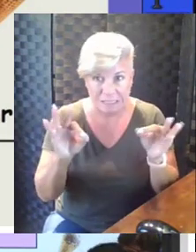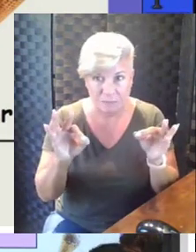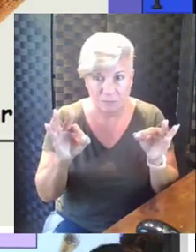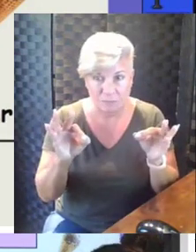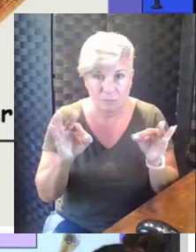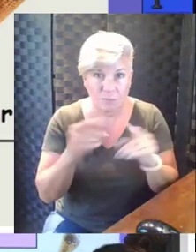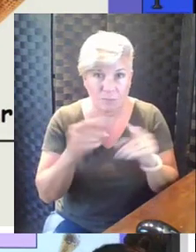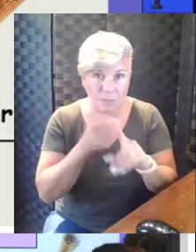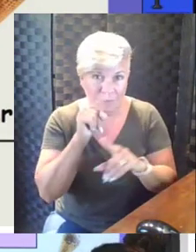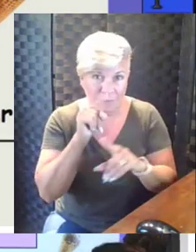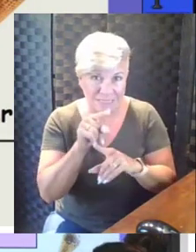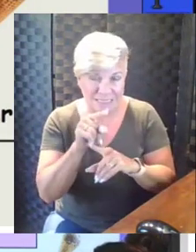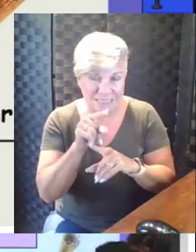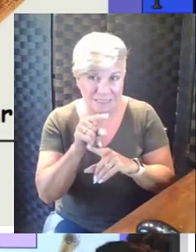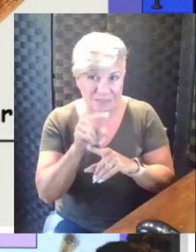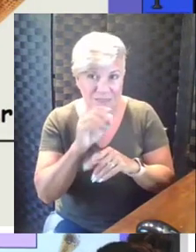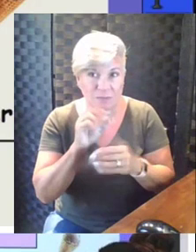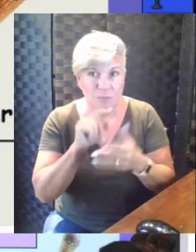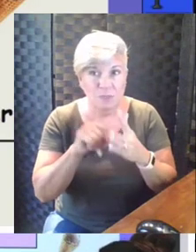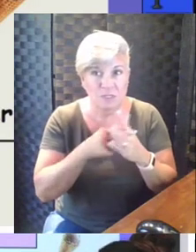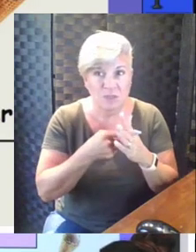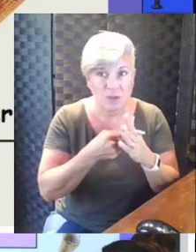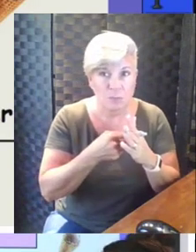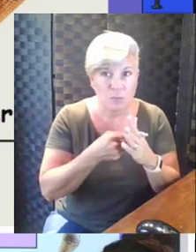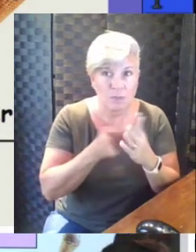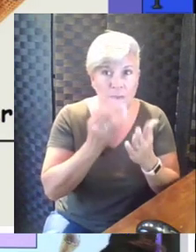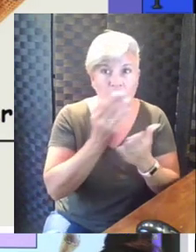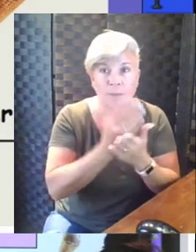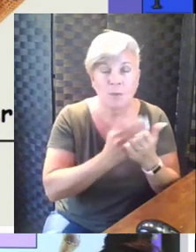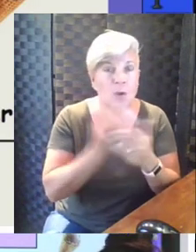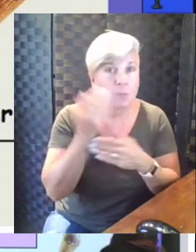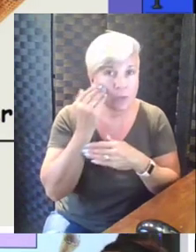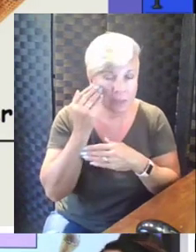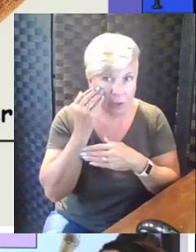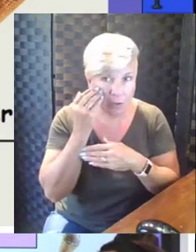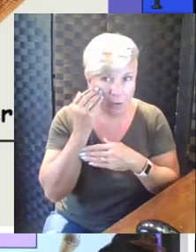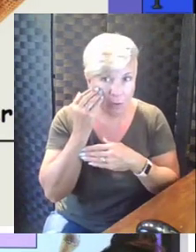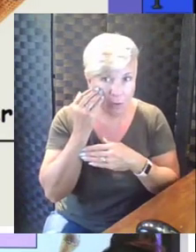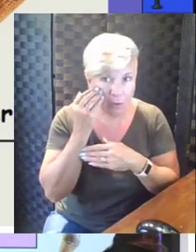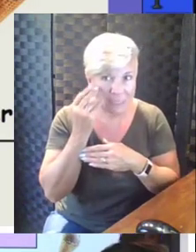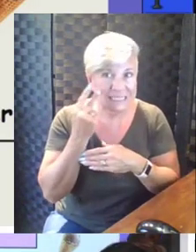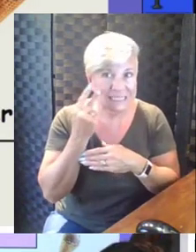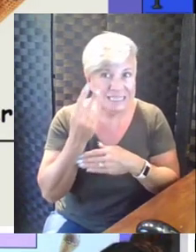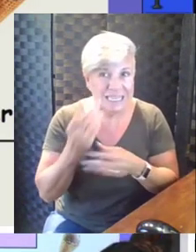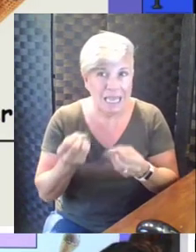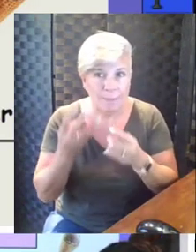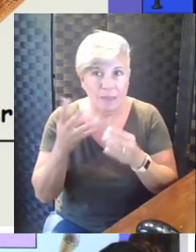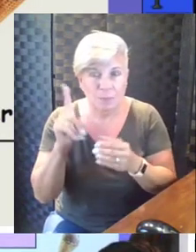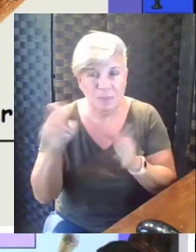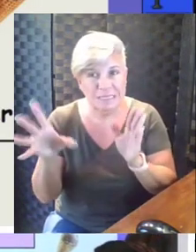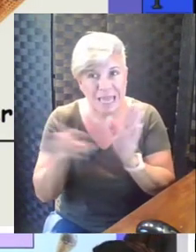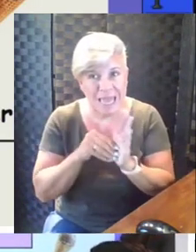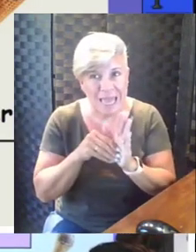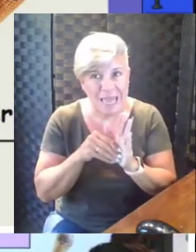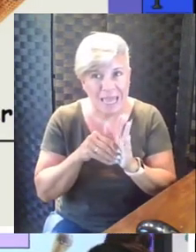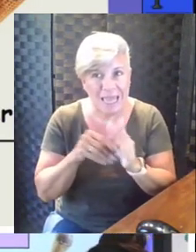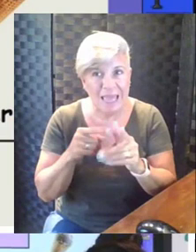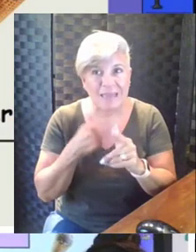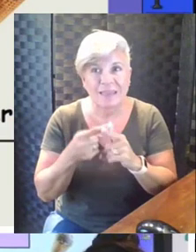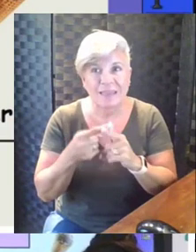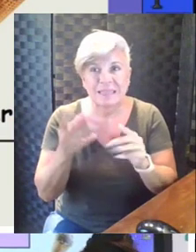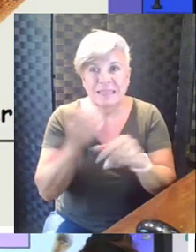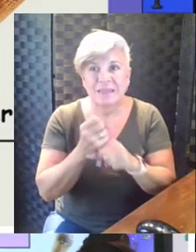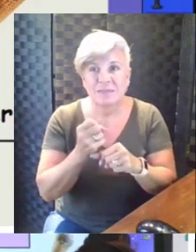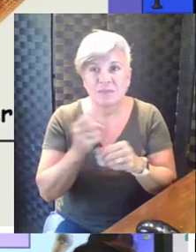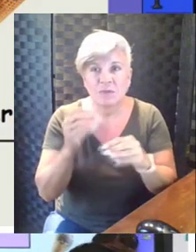make from this model is we can start with the part that we know, see how many we need to add on, and get our